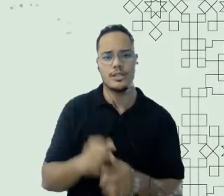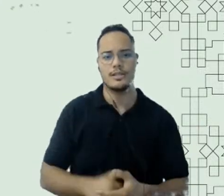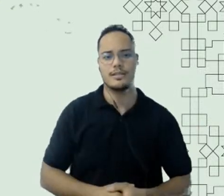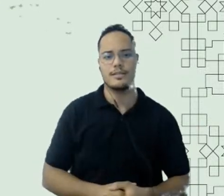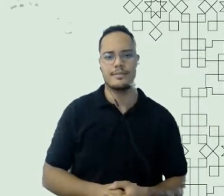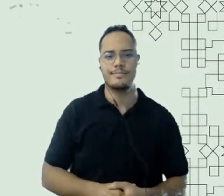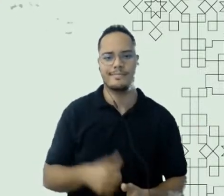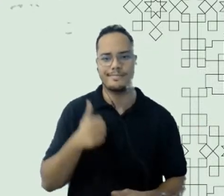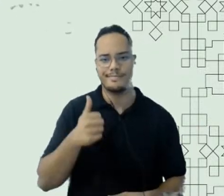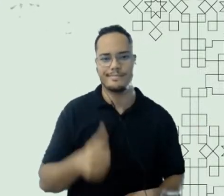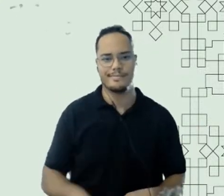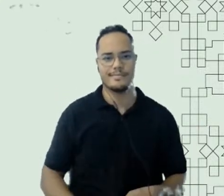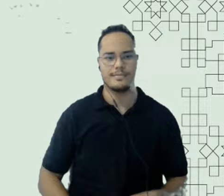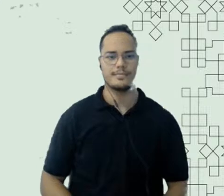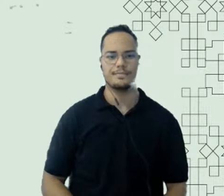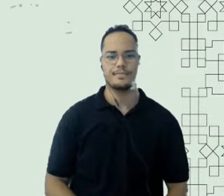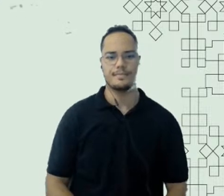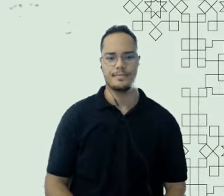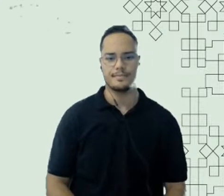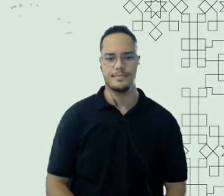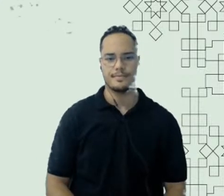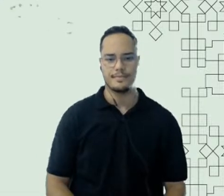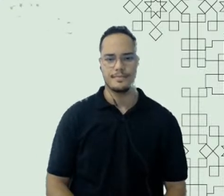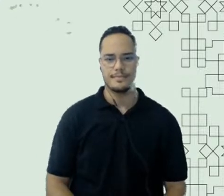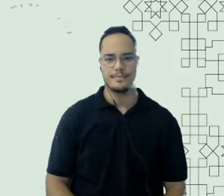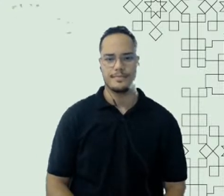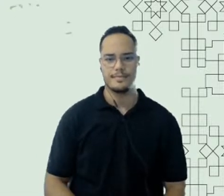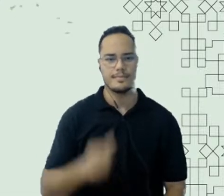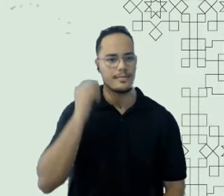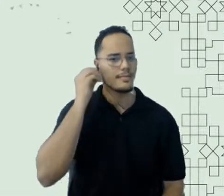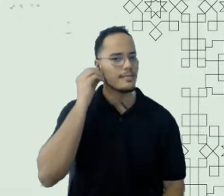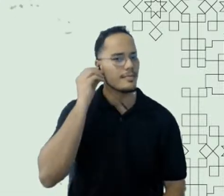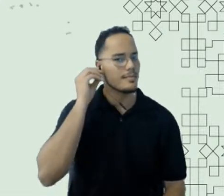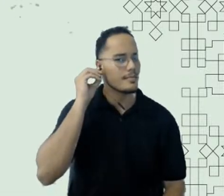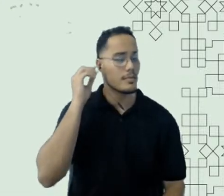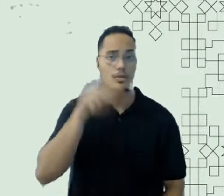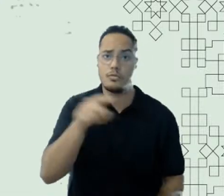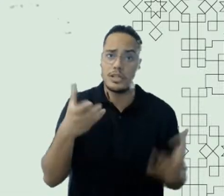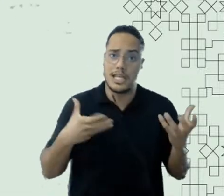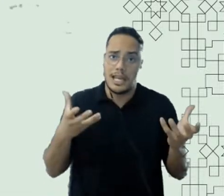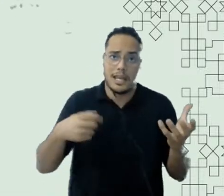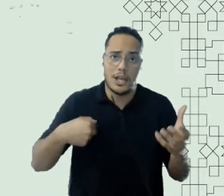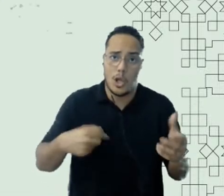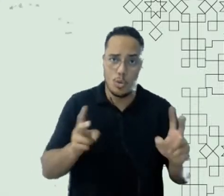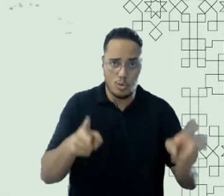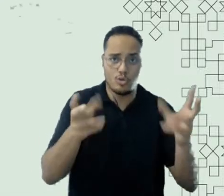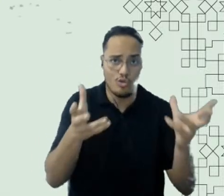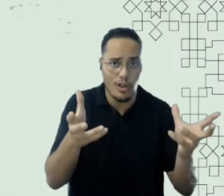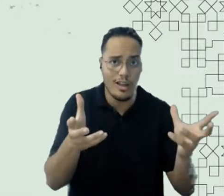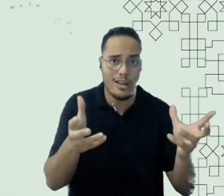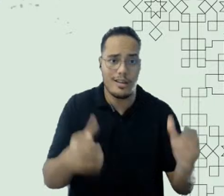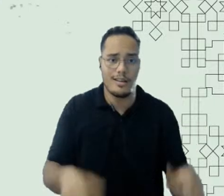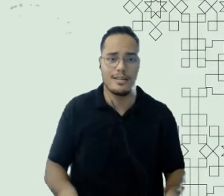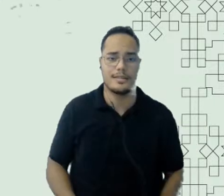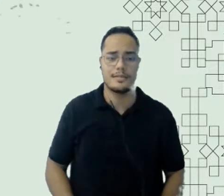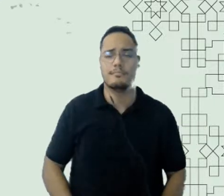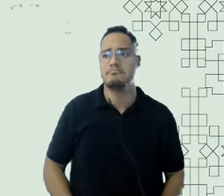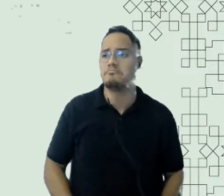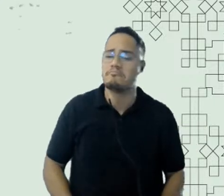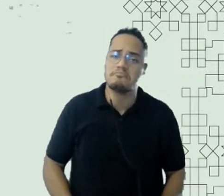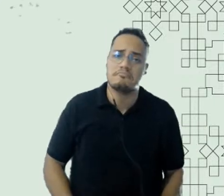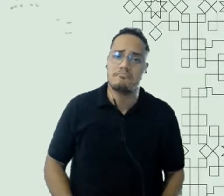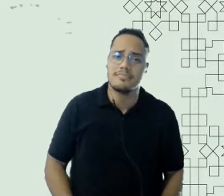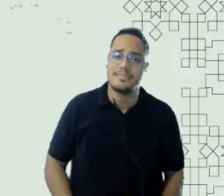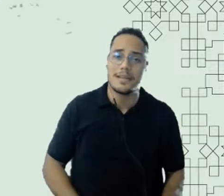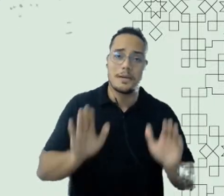In fact, yeah, it was too Séverine, short. You want me to continue? No. In fact, now that you mention generative AI, if you